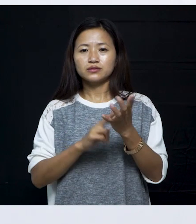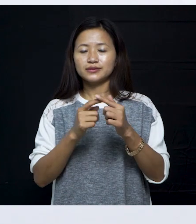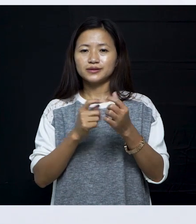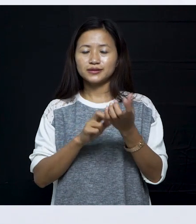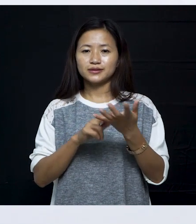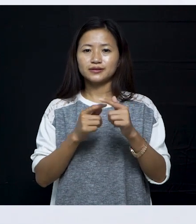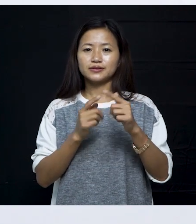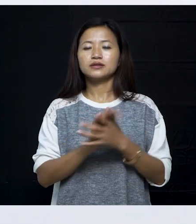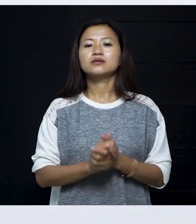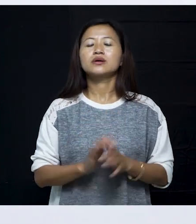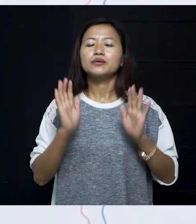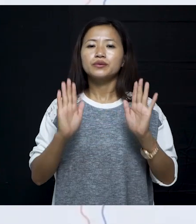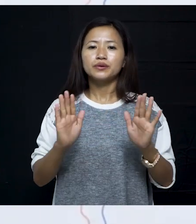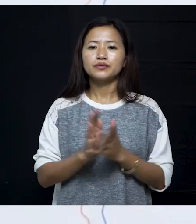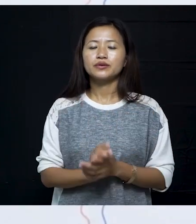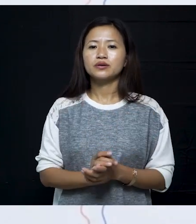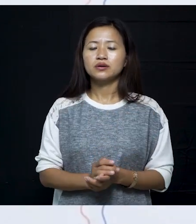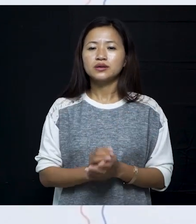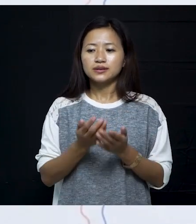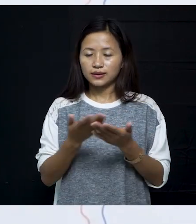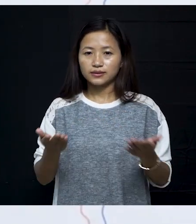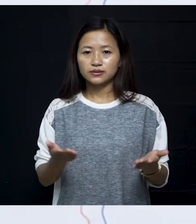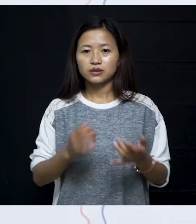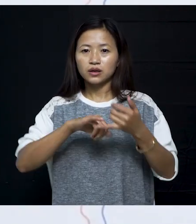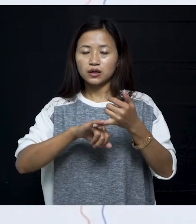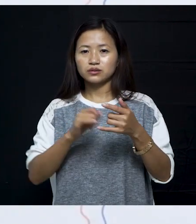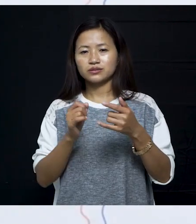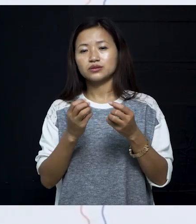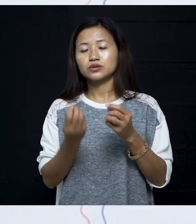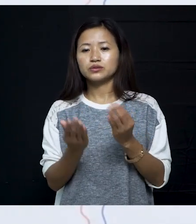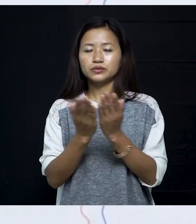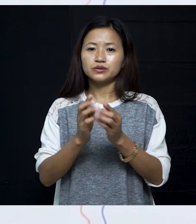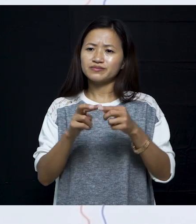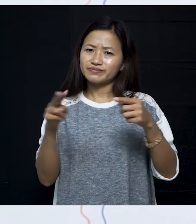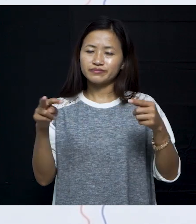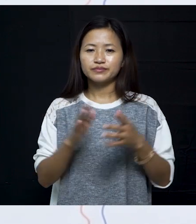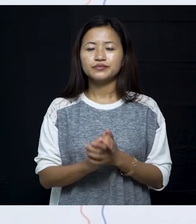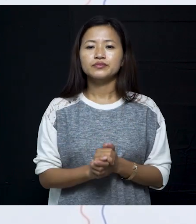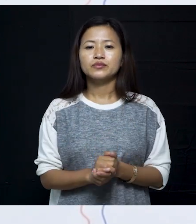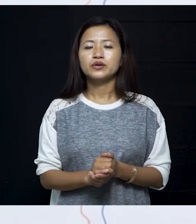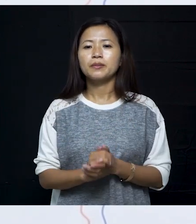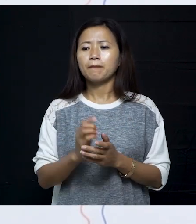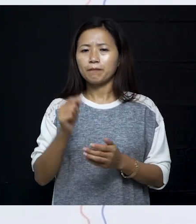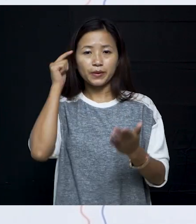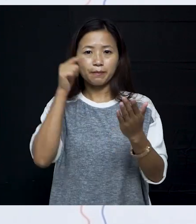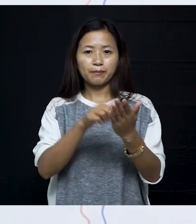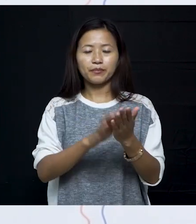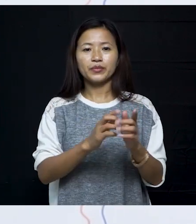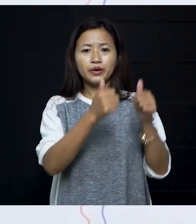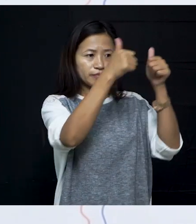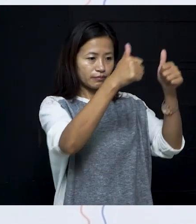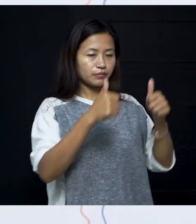what do we have? We have theme, we have subject. In other words, theme or subject. What is the main poster about? Is